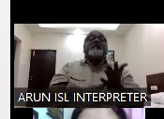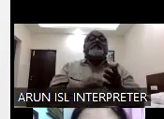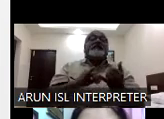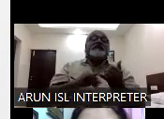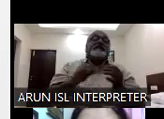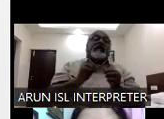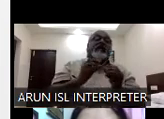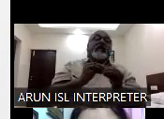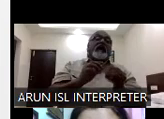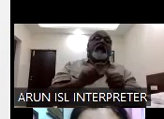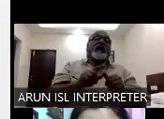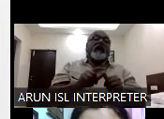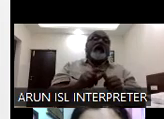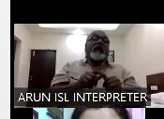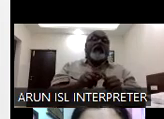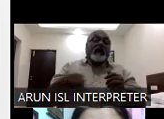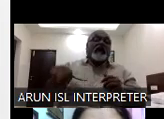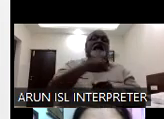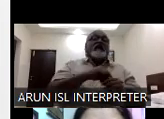the sabha,